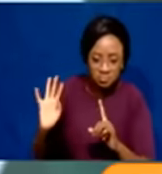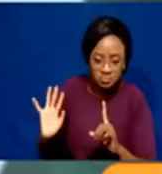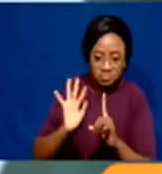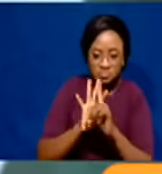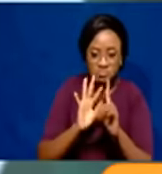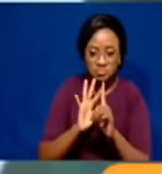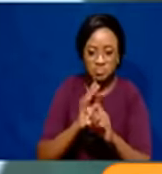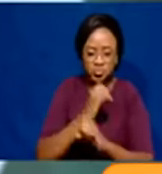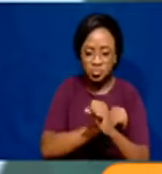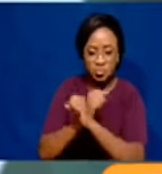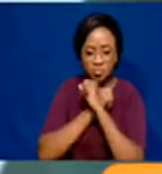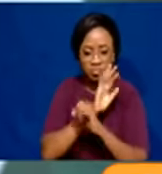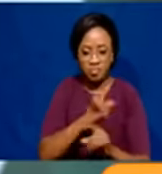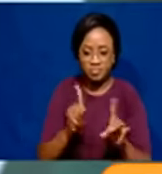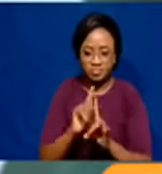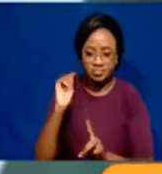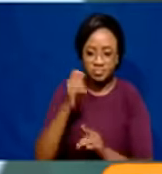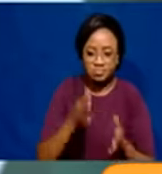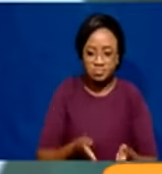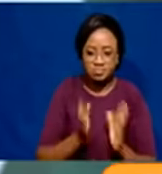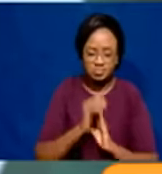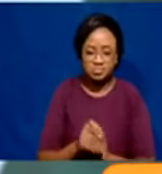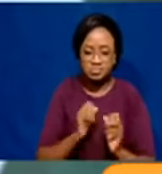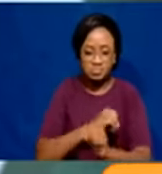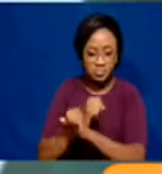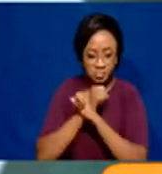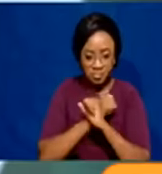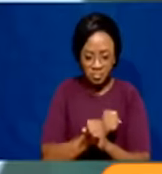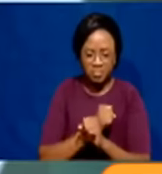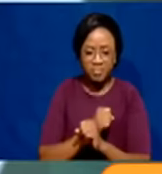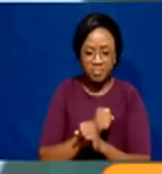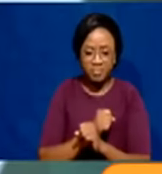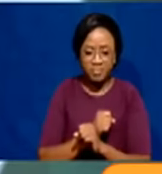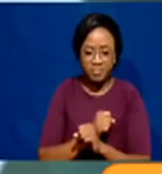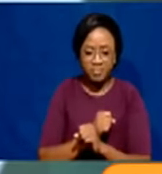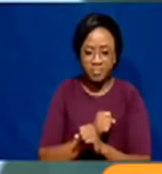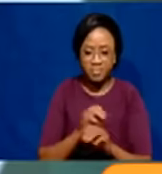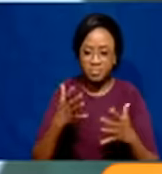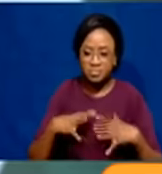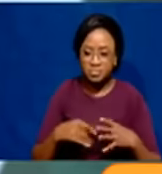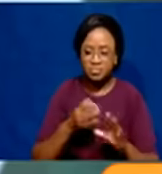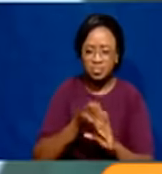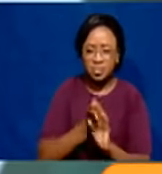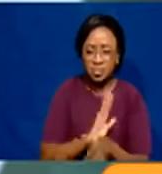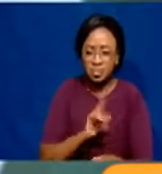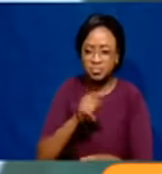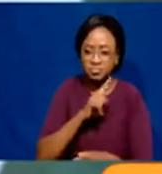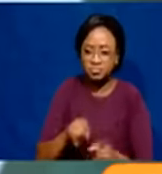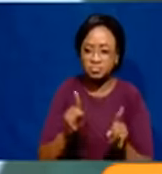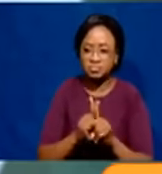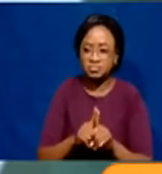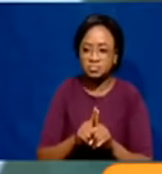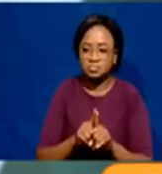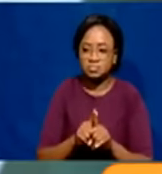the Kenyan thing, which is protect the pardoned or the convicted, withdraw the charges. In fact, go ahead,